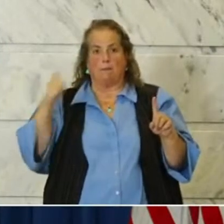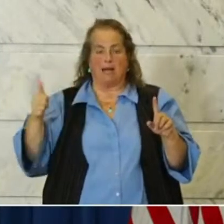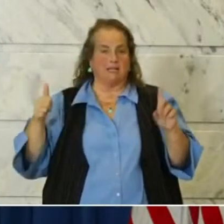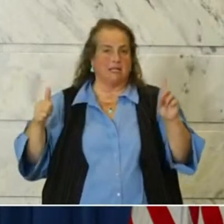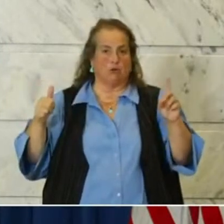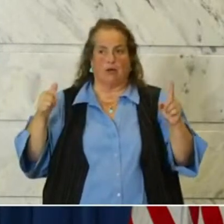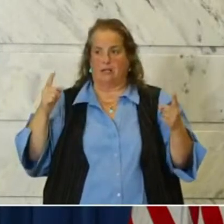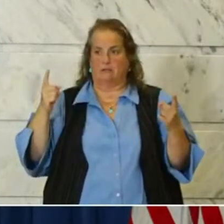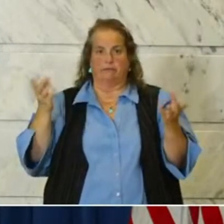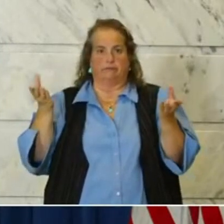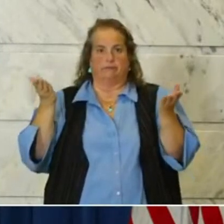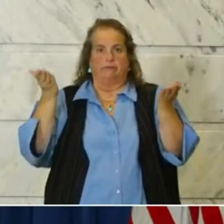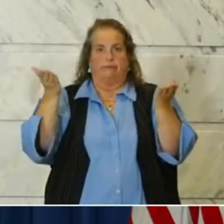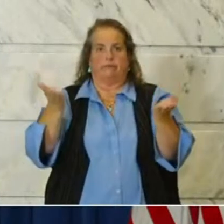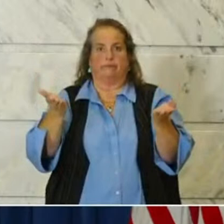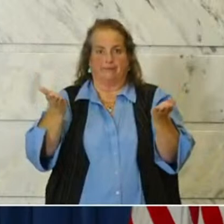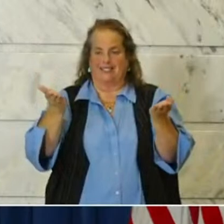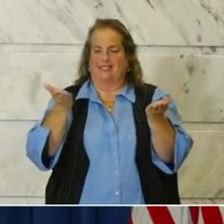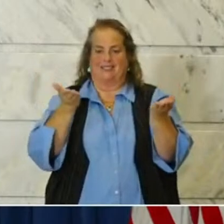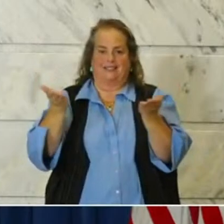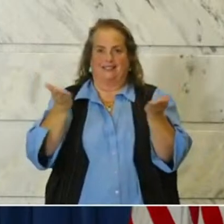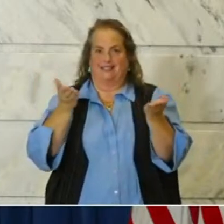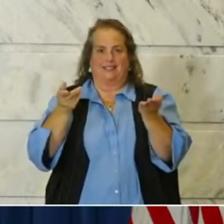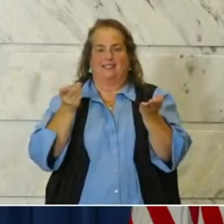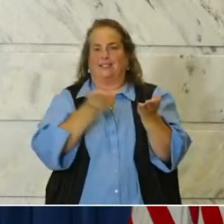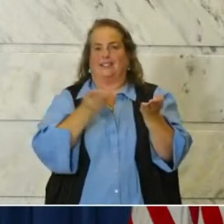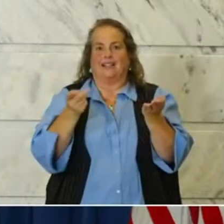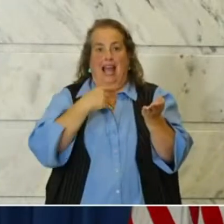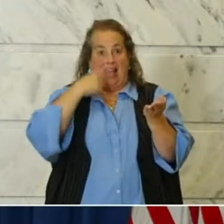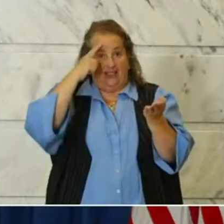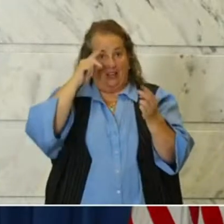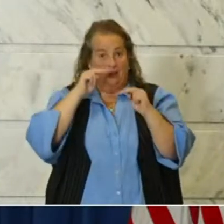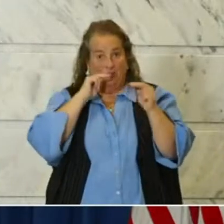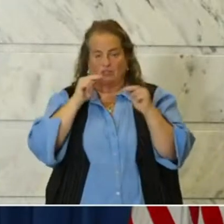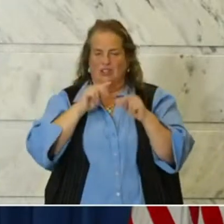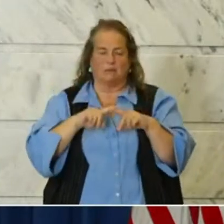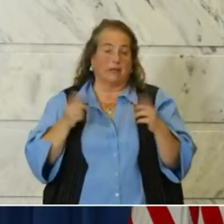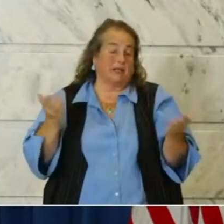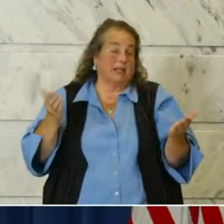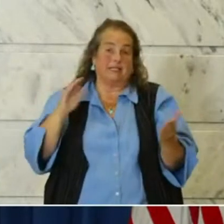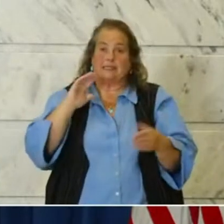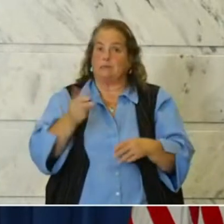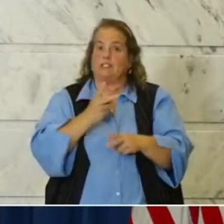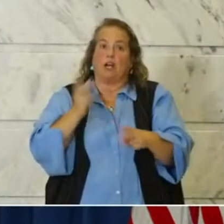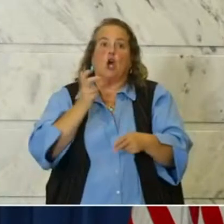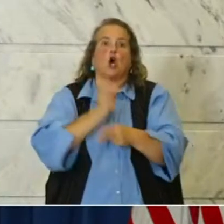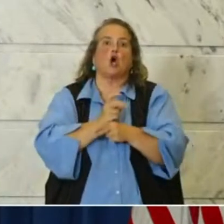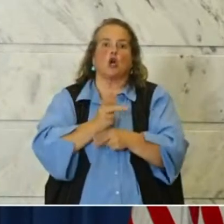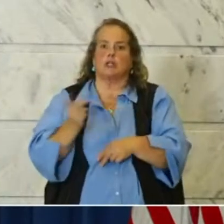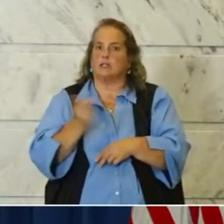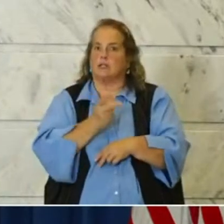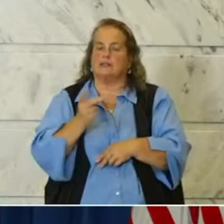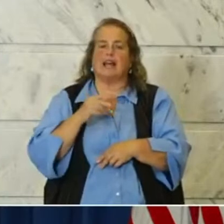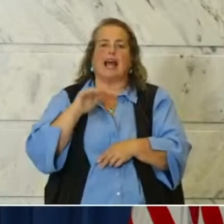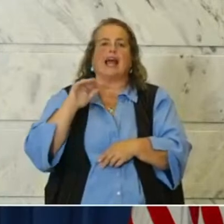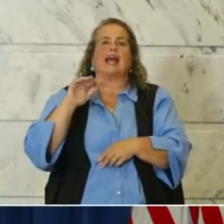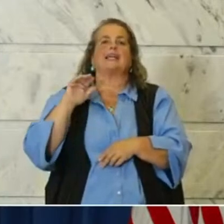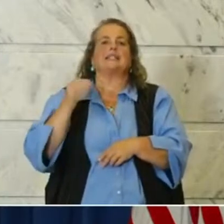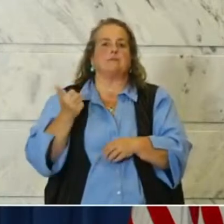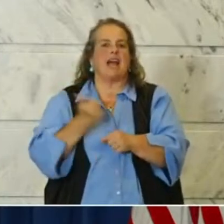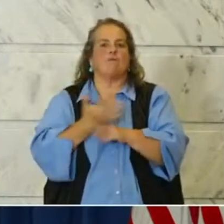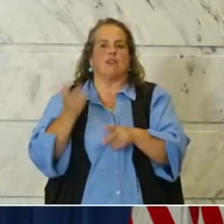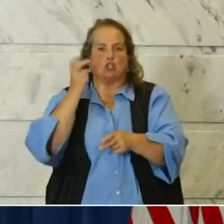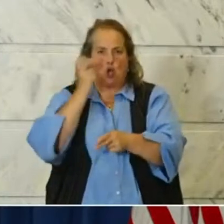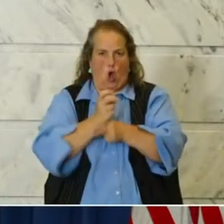I believe that they're engaged in negotiations. It shouldn't be this hard. I get that things are really hard in D.C. Everything seems